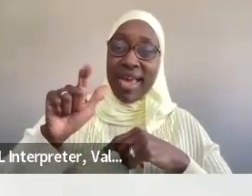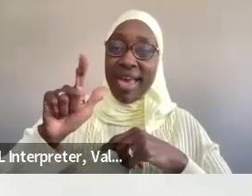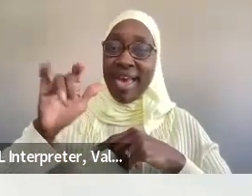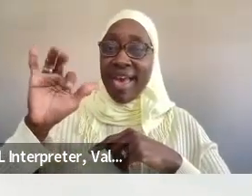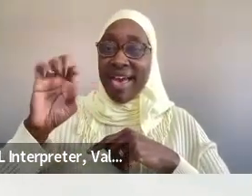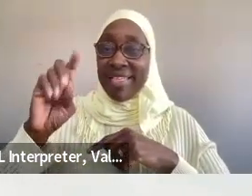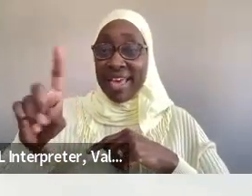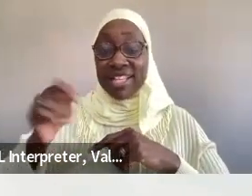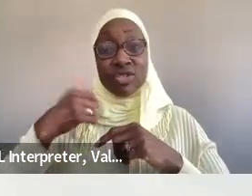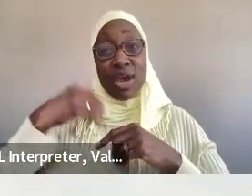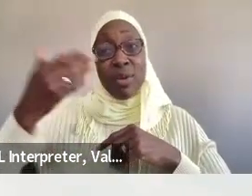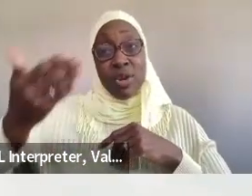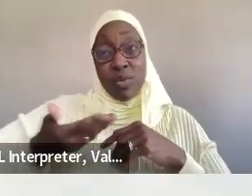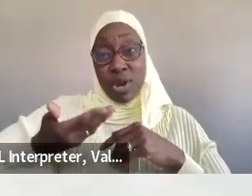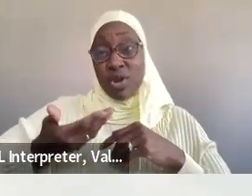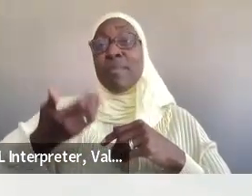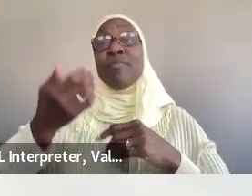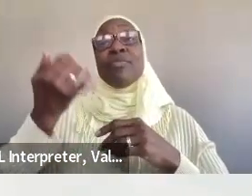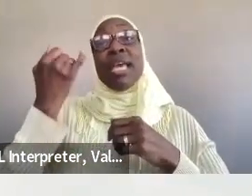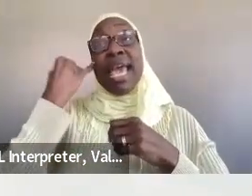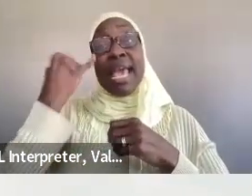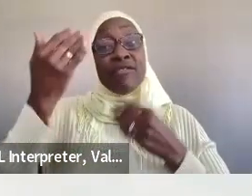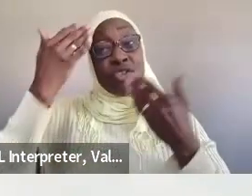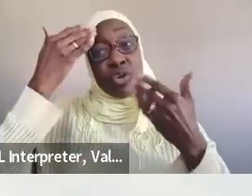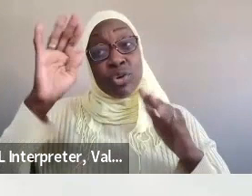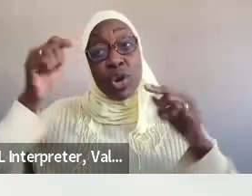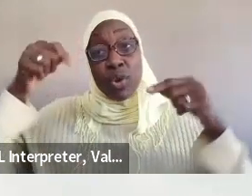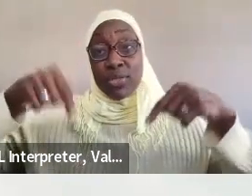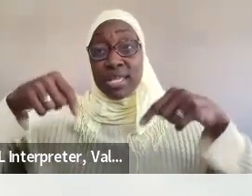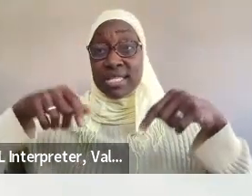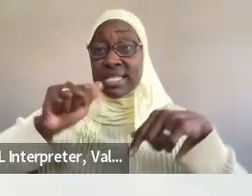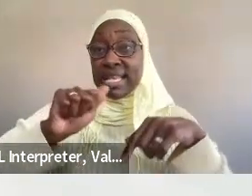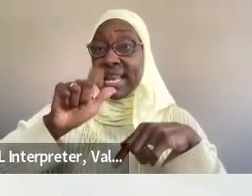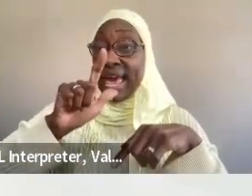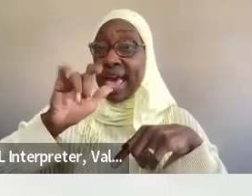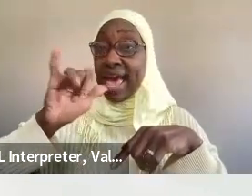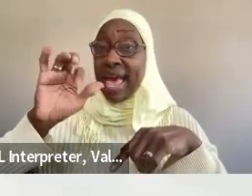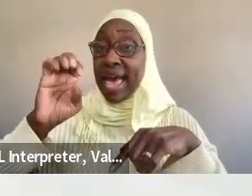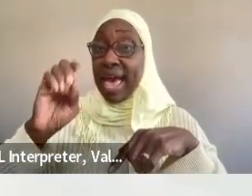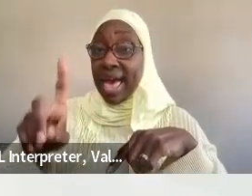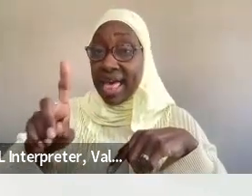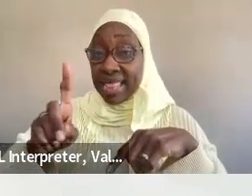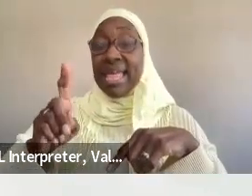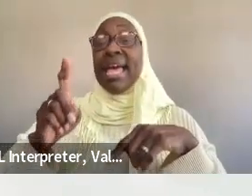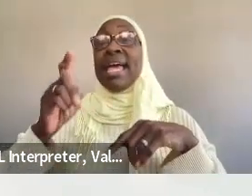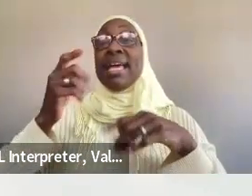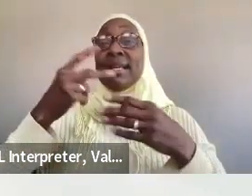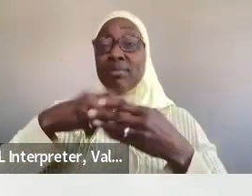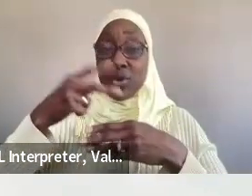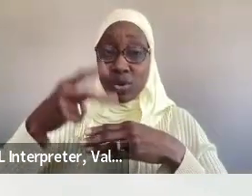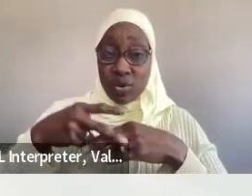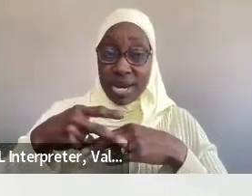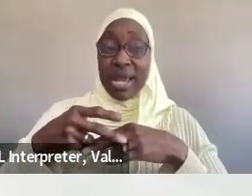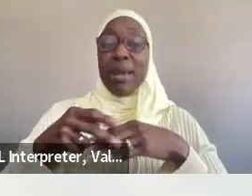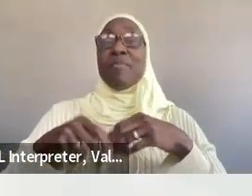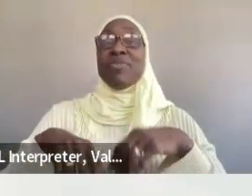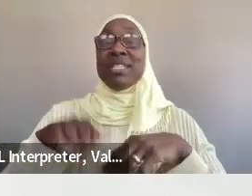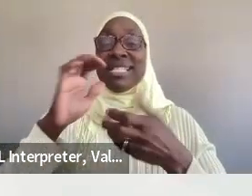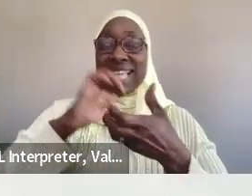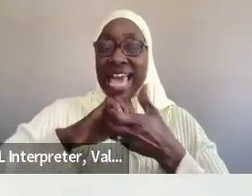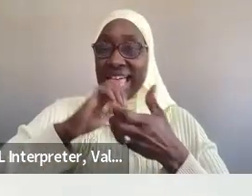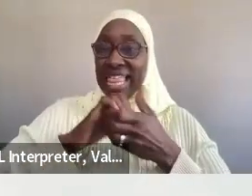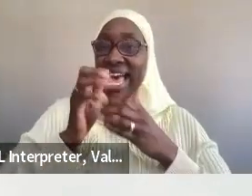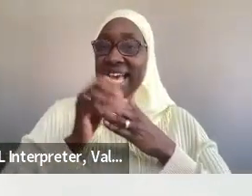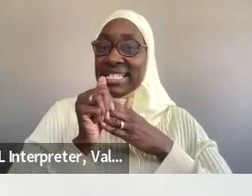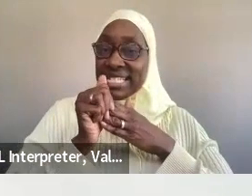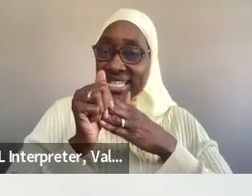who doesn't know, this is an Allied program, and I'm the director of Allied. That's Allies Leading in Learning, Inclusion, Education of Disabilities. What we're all